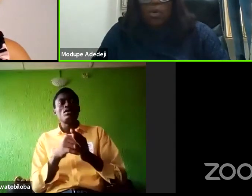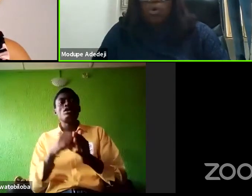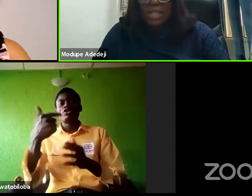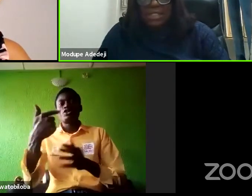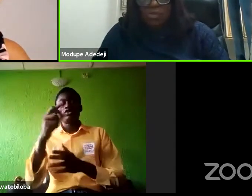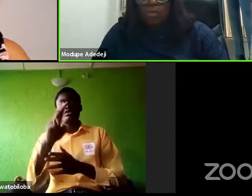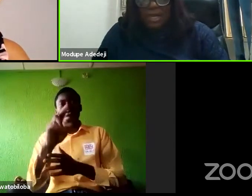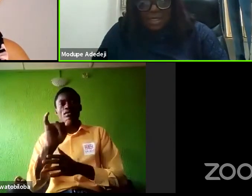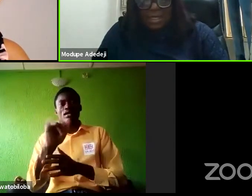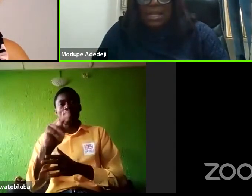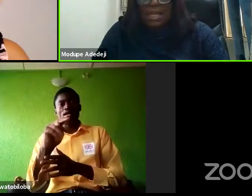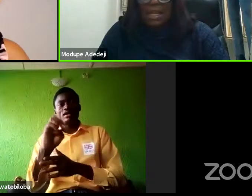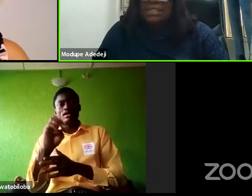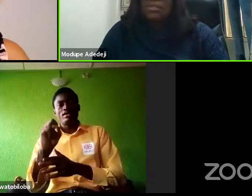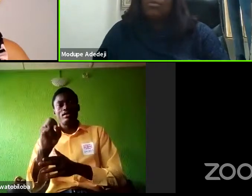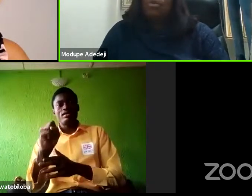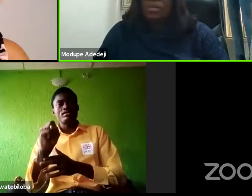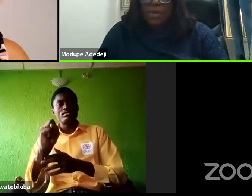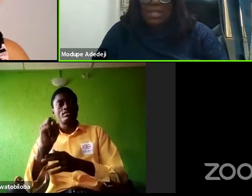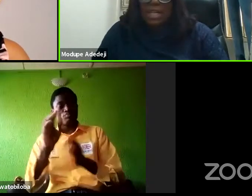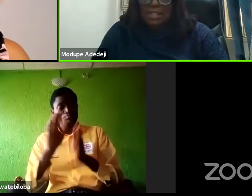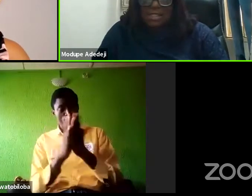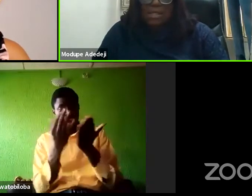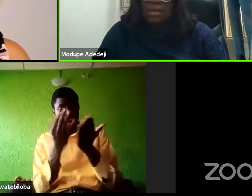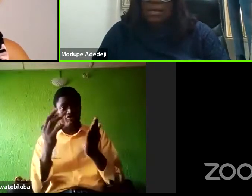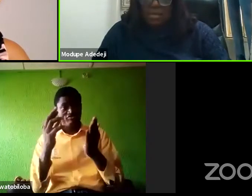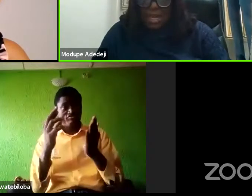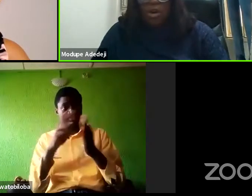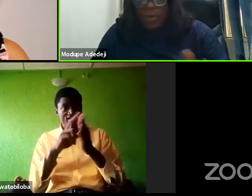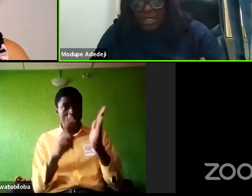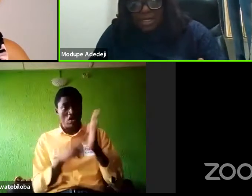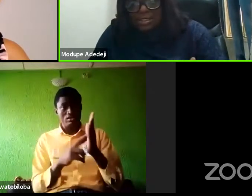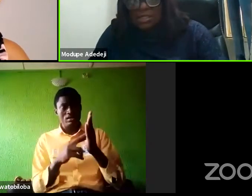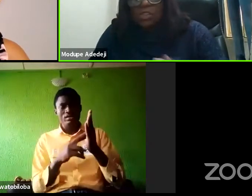woman. That's the oldest woman that got pregnant